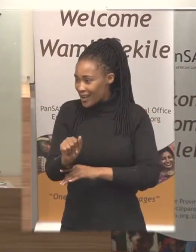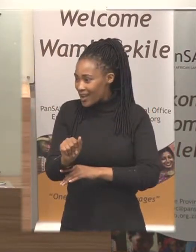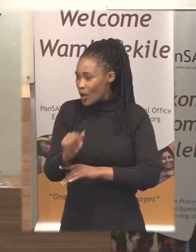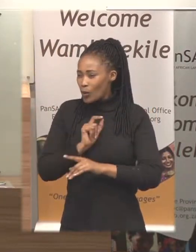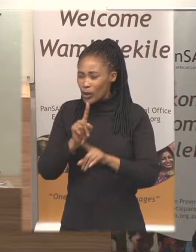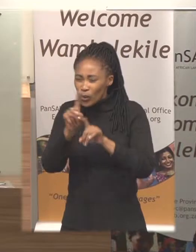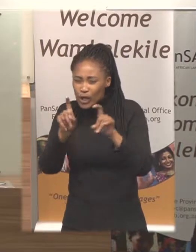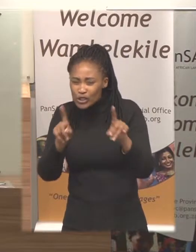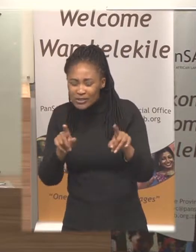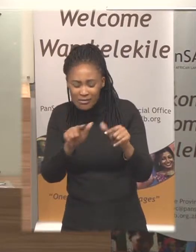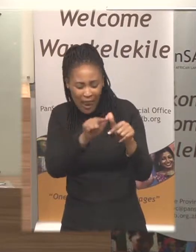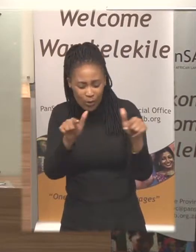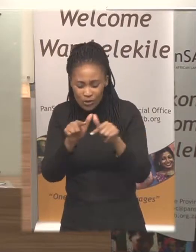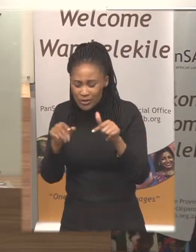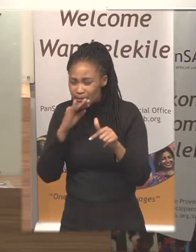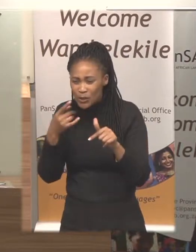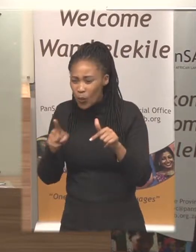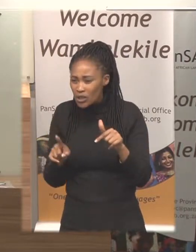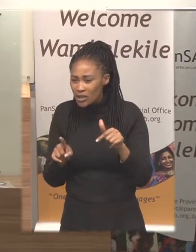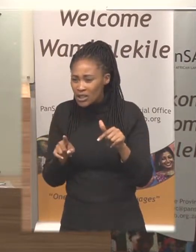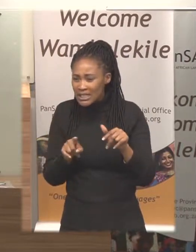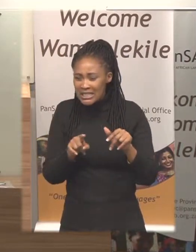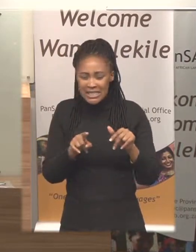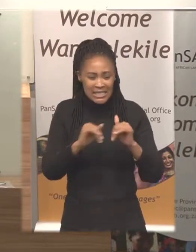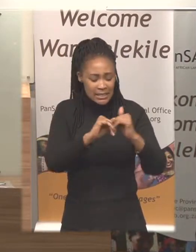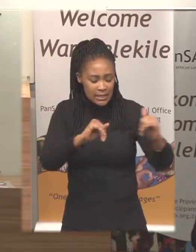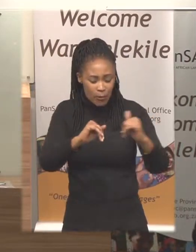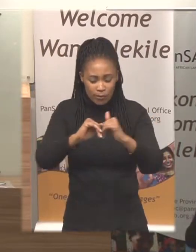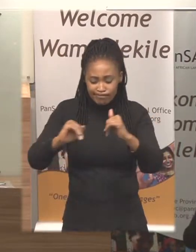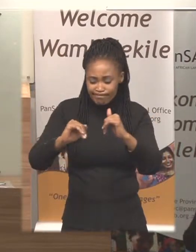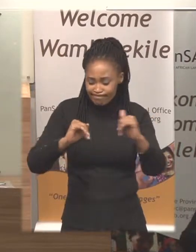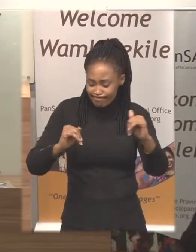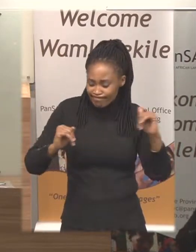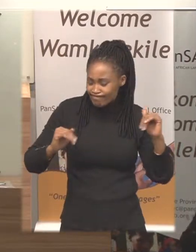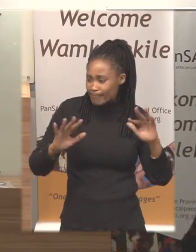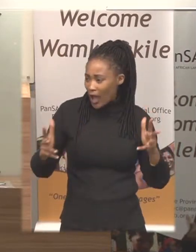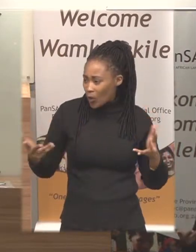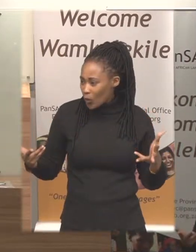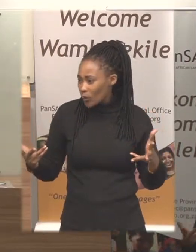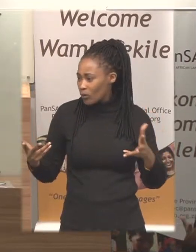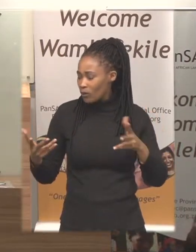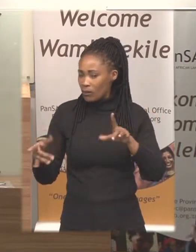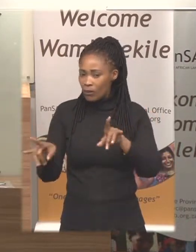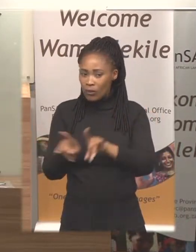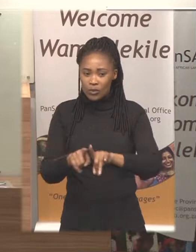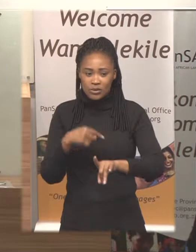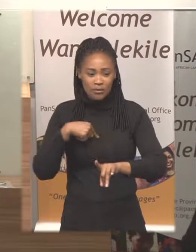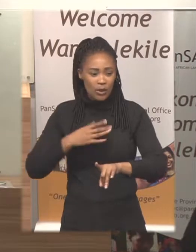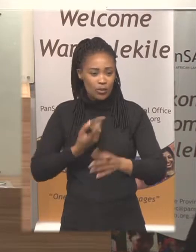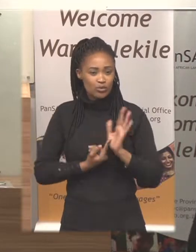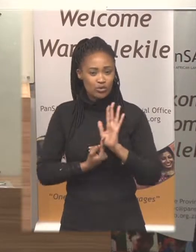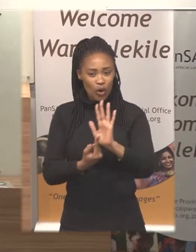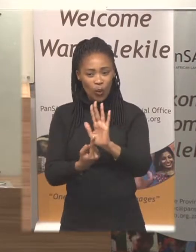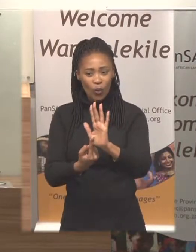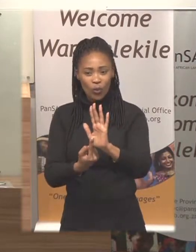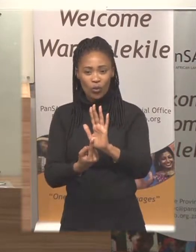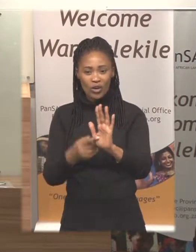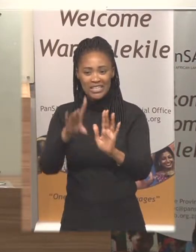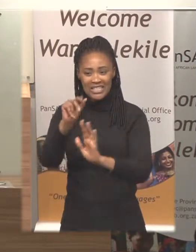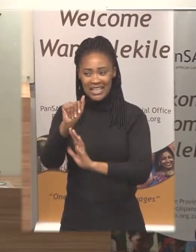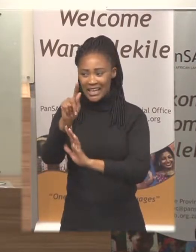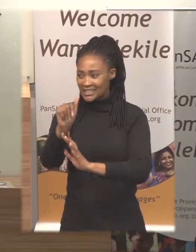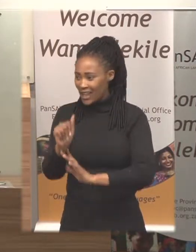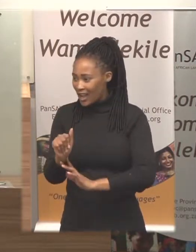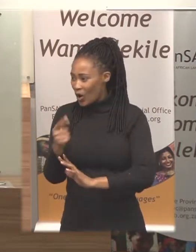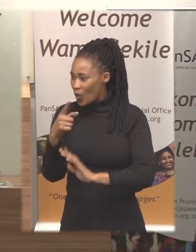are, how we separate languages from each other. I also want to show some data on